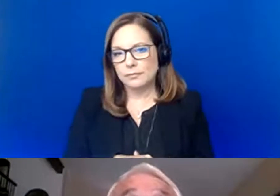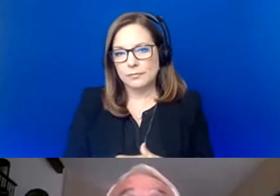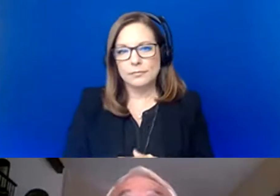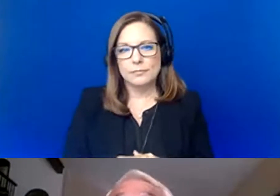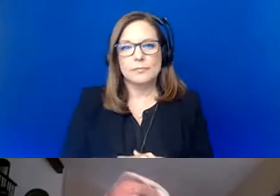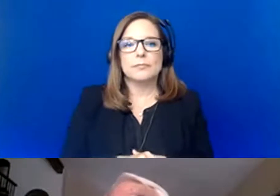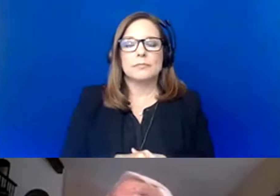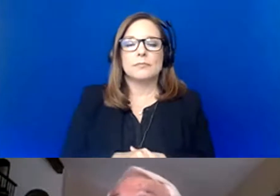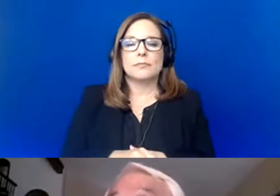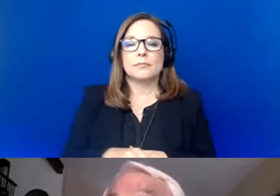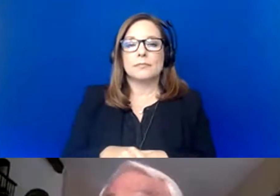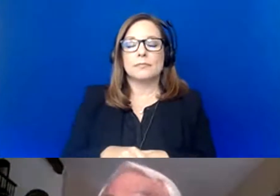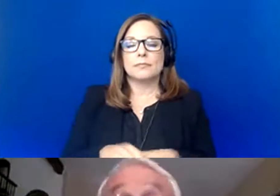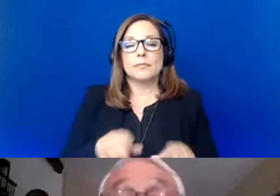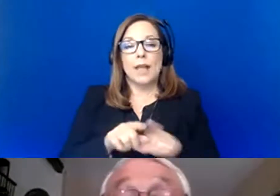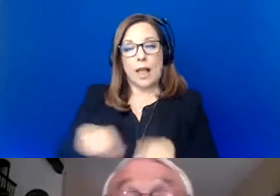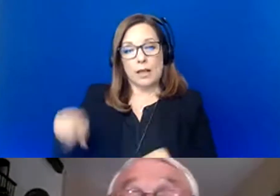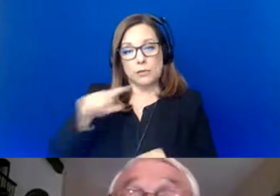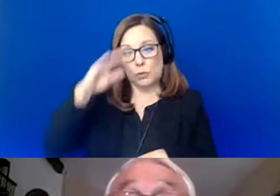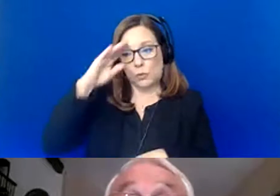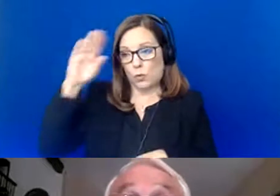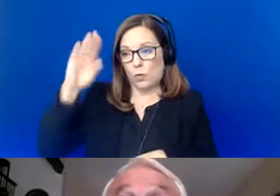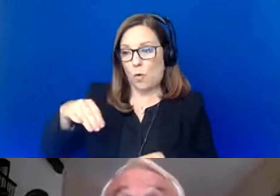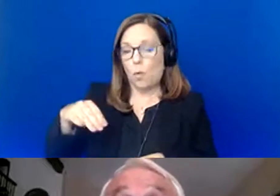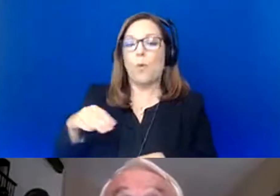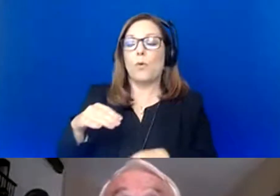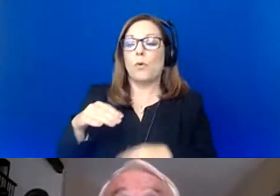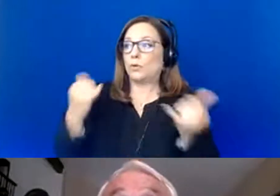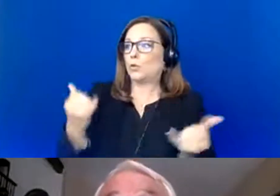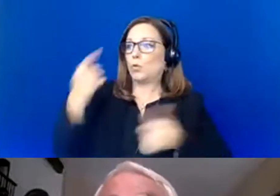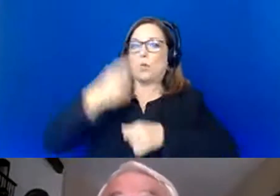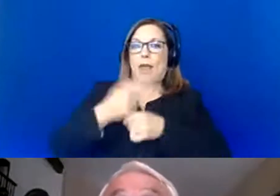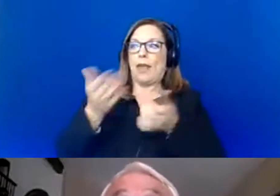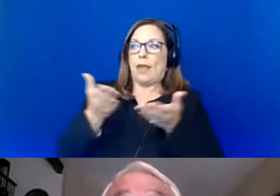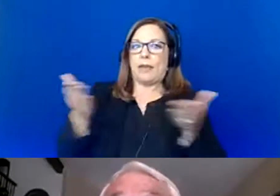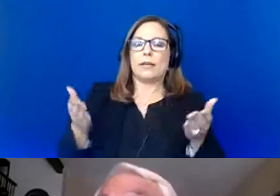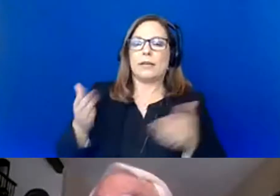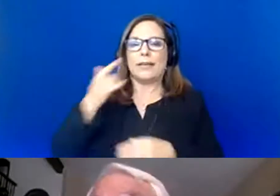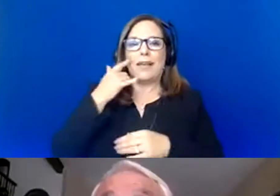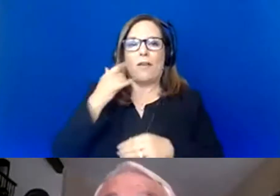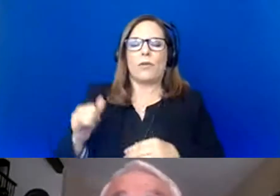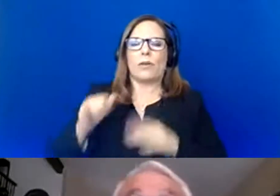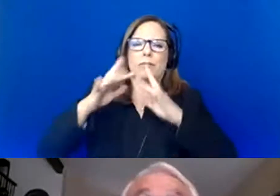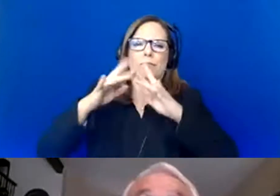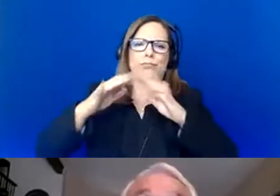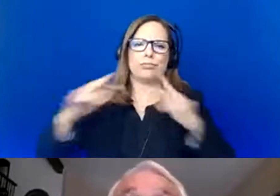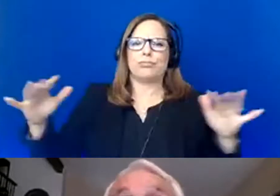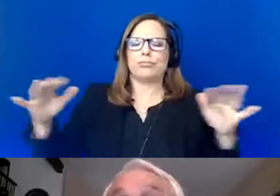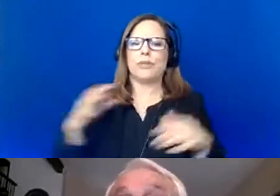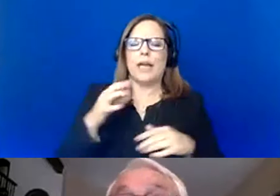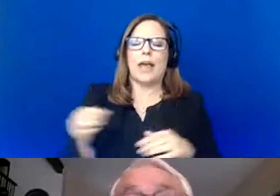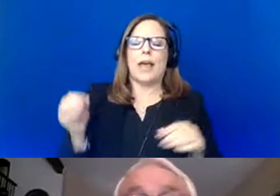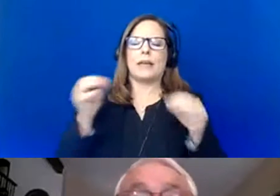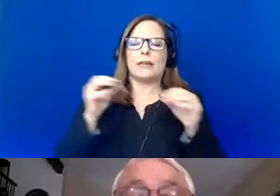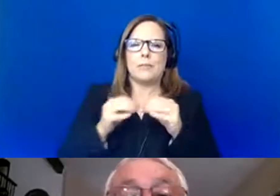As you know, nowadays more and more diverse Californians are living longer. We